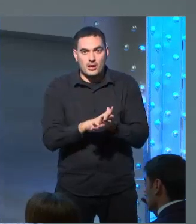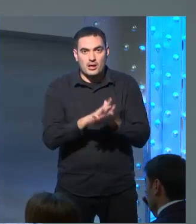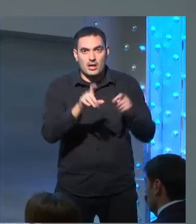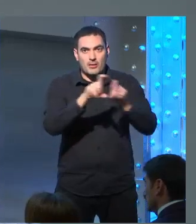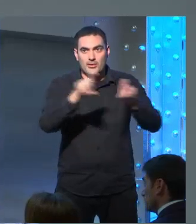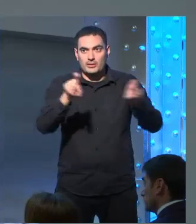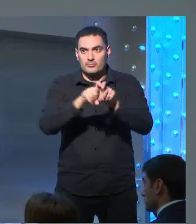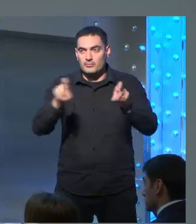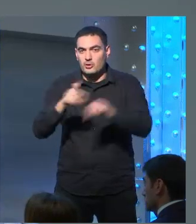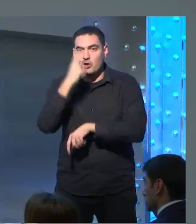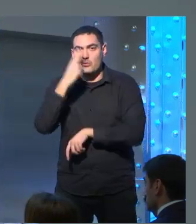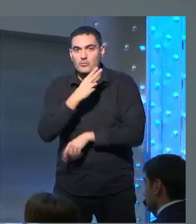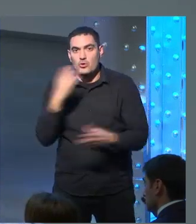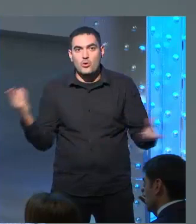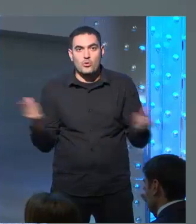December in Malaga.